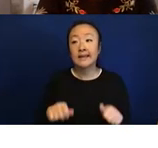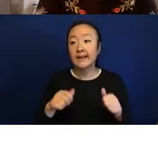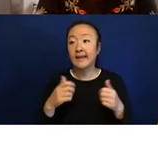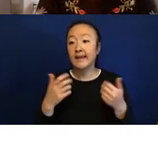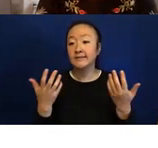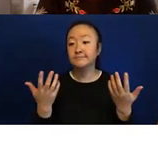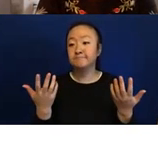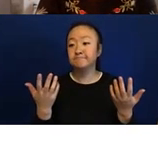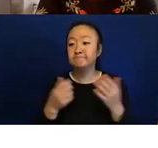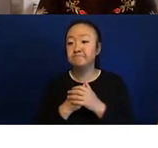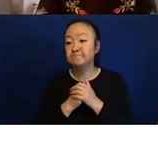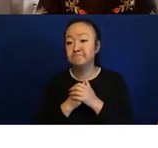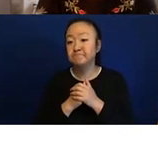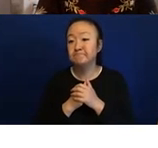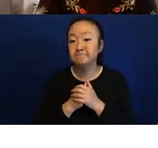a,